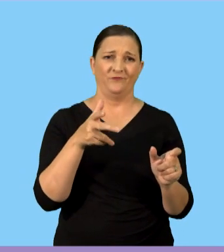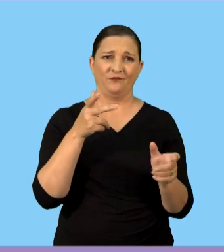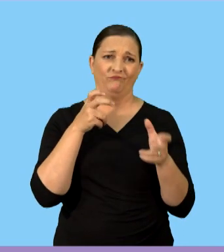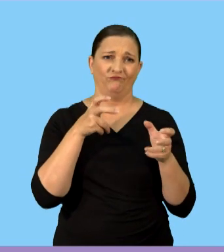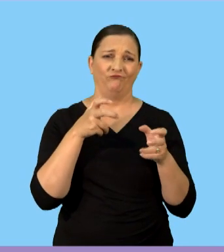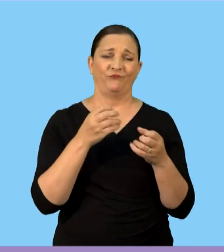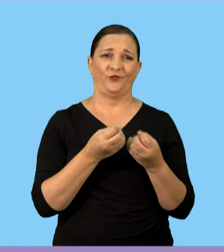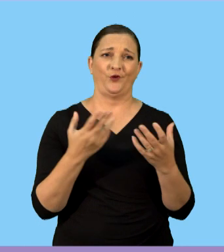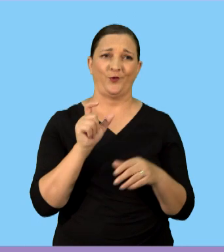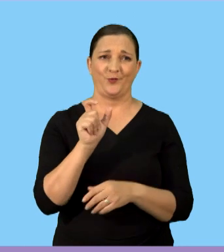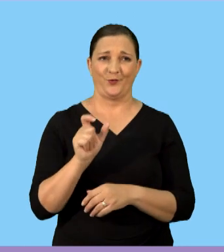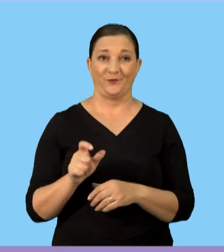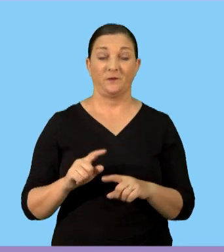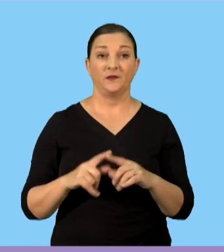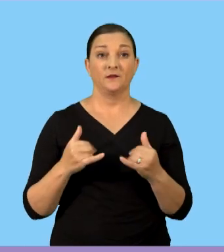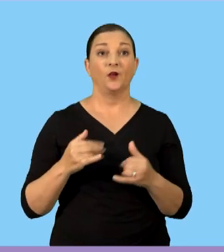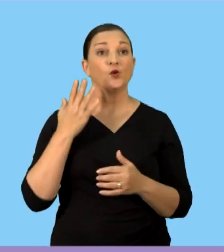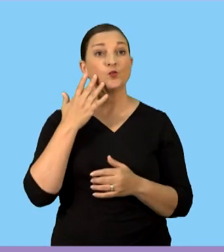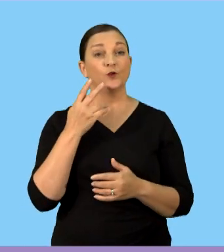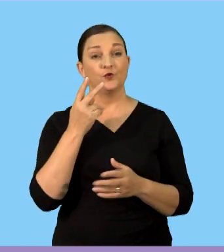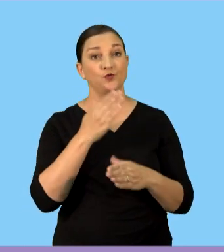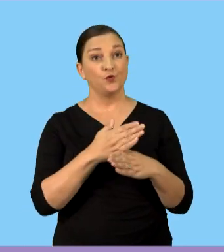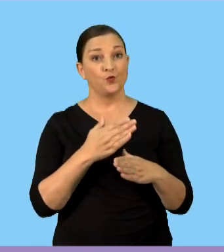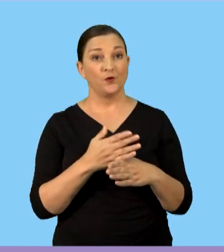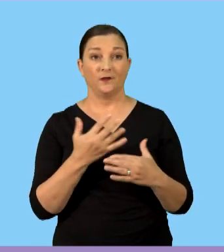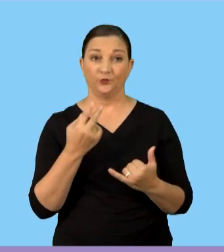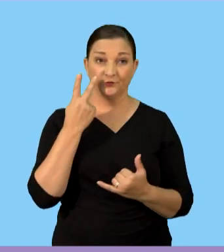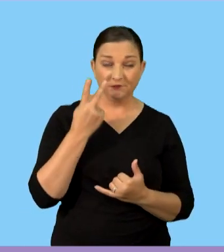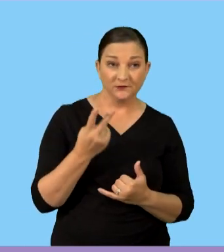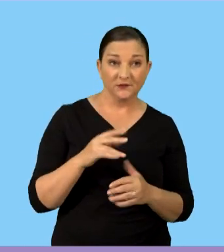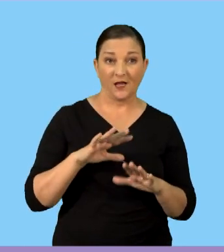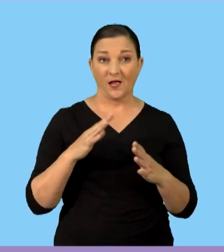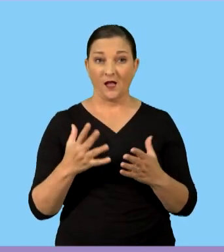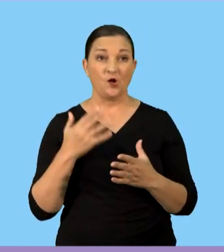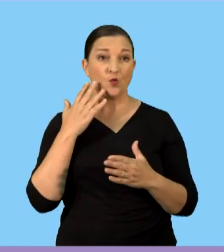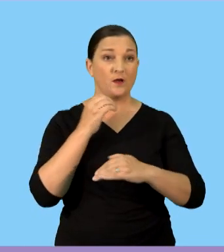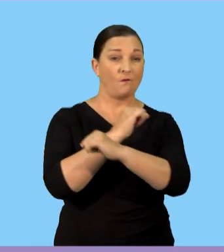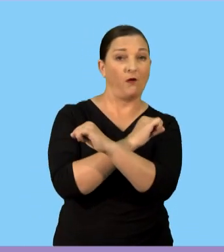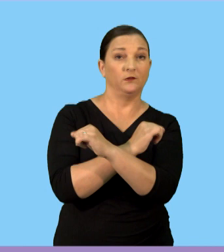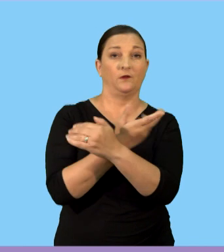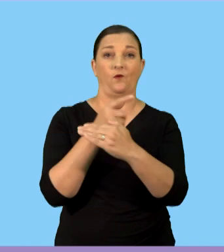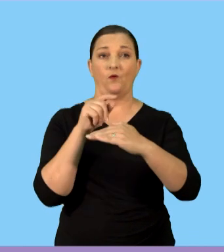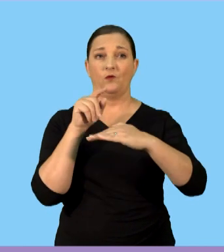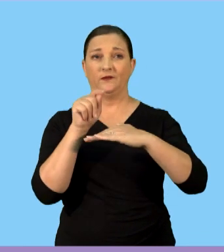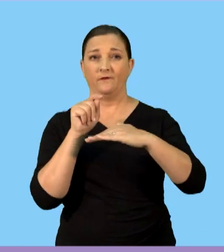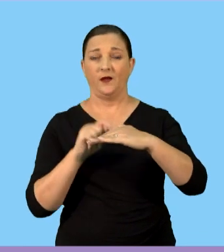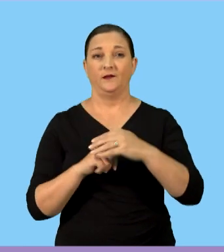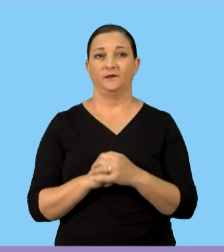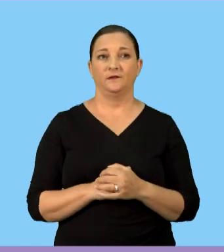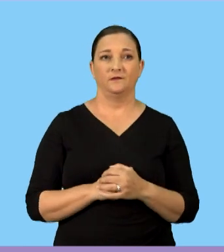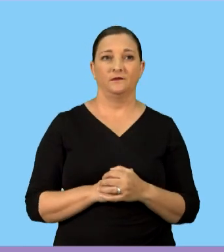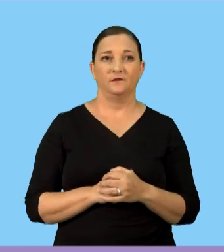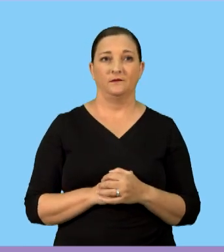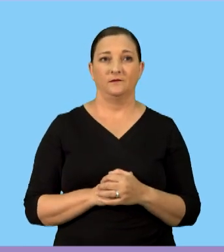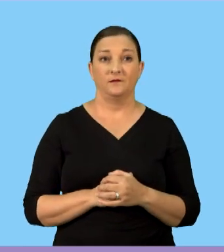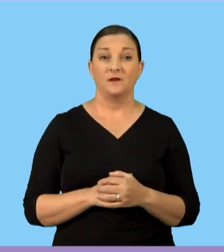the things that you should keep in mind when you are working with polynomials, when you are dividing and multiplying polynomials.